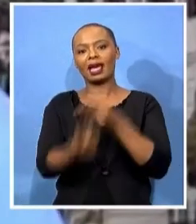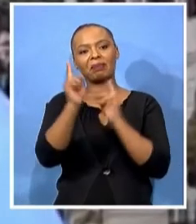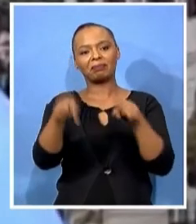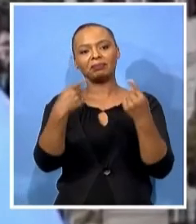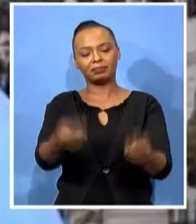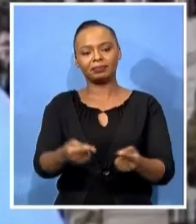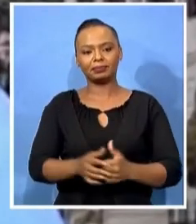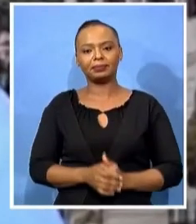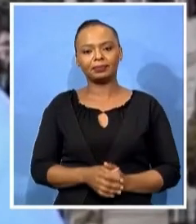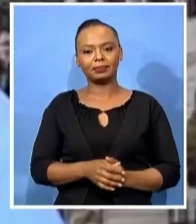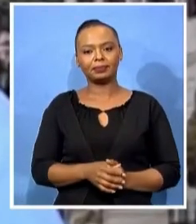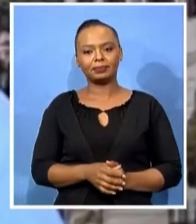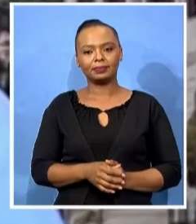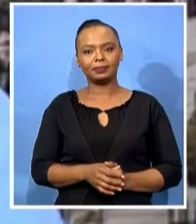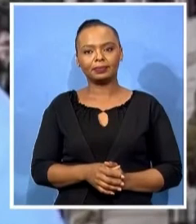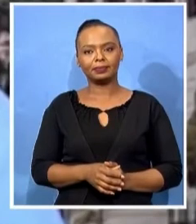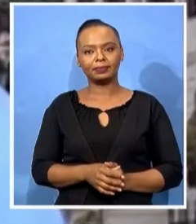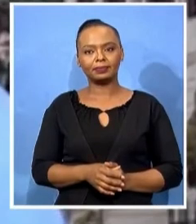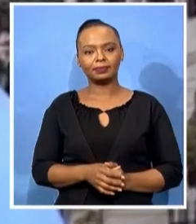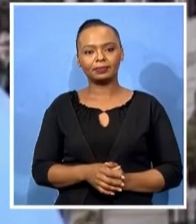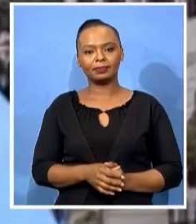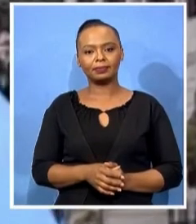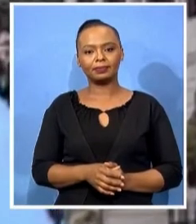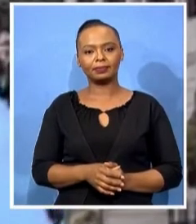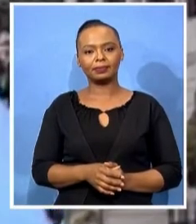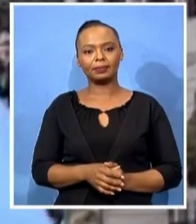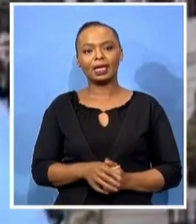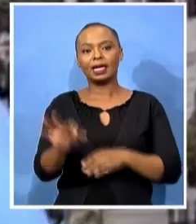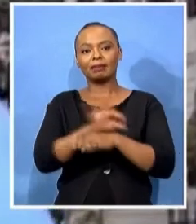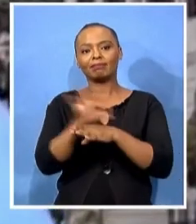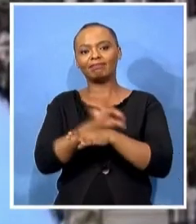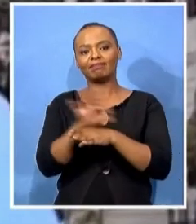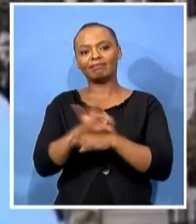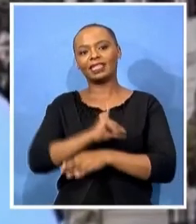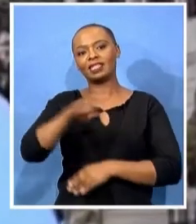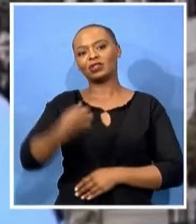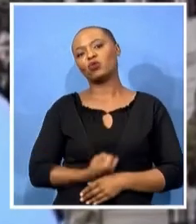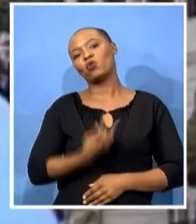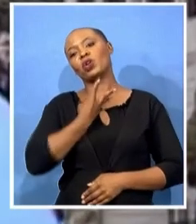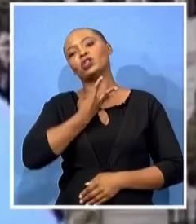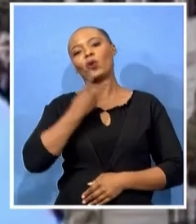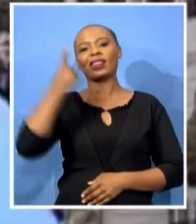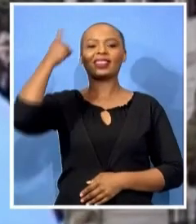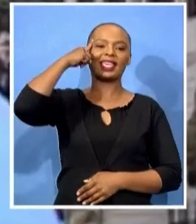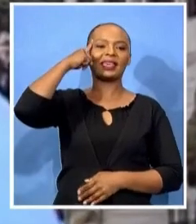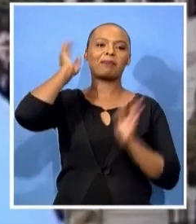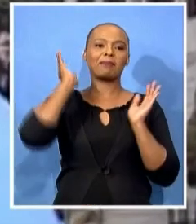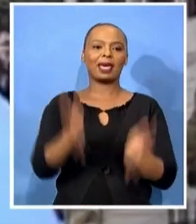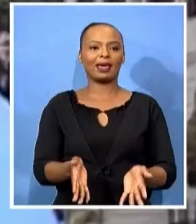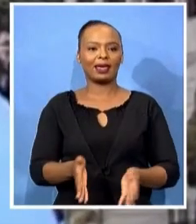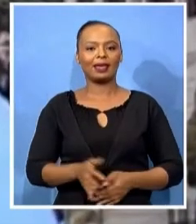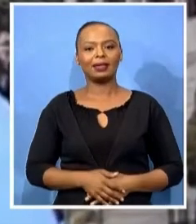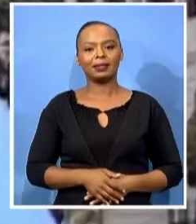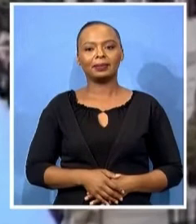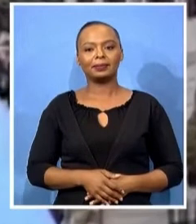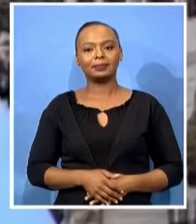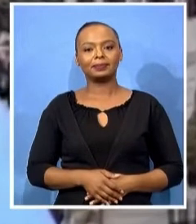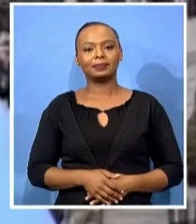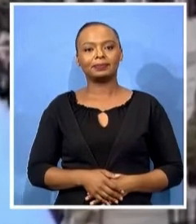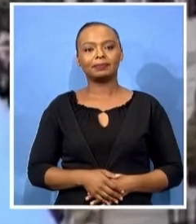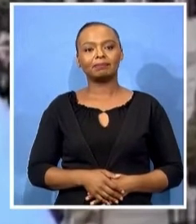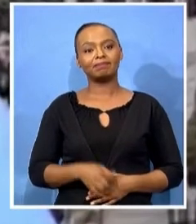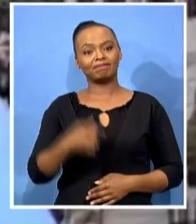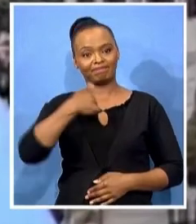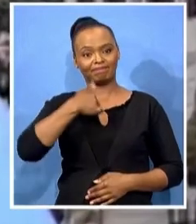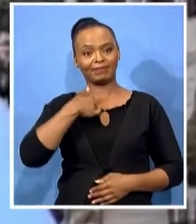more than wishful thinking. Now, may I remind you that Professor Marty is a scientist, and according to him, even if government at the end